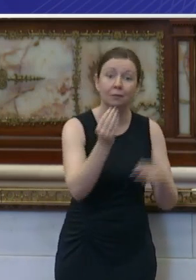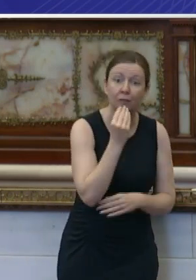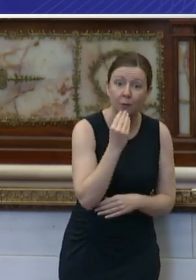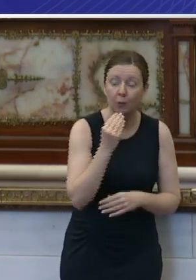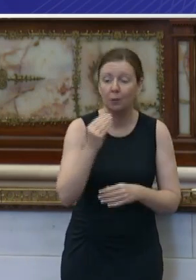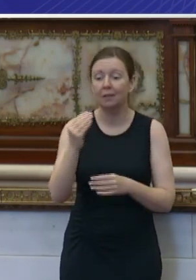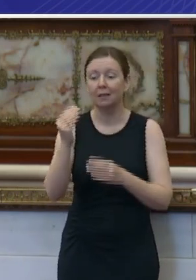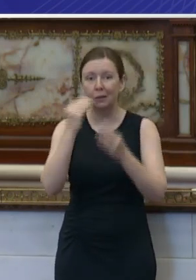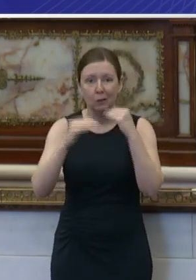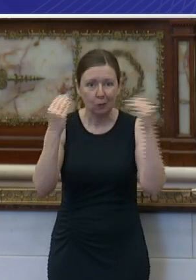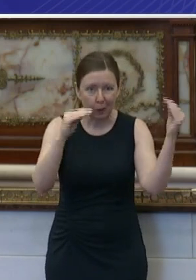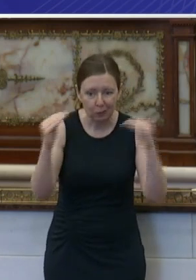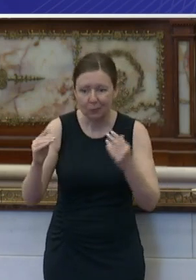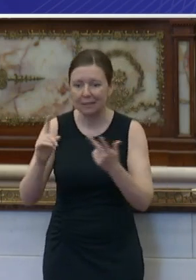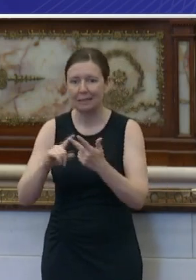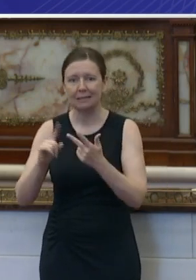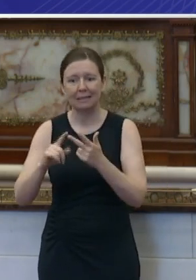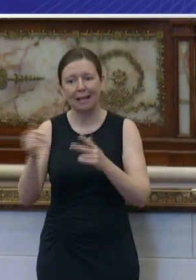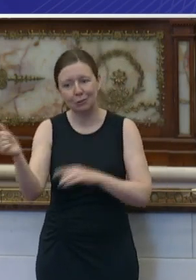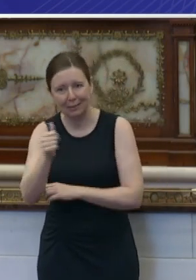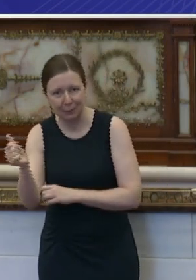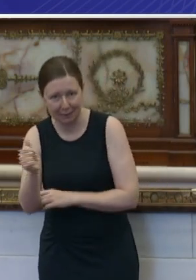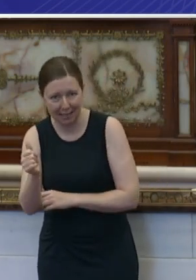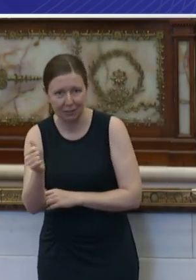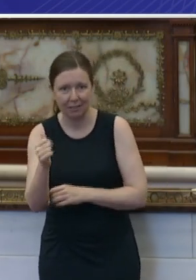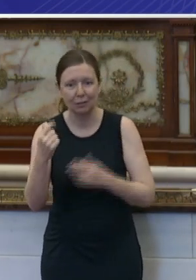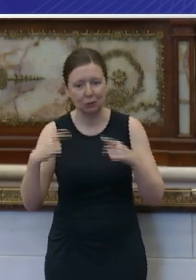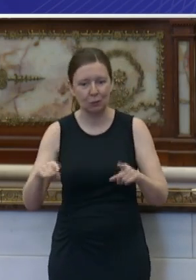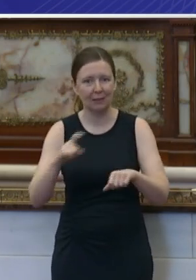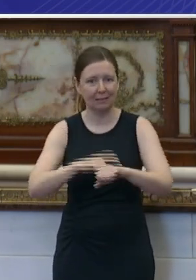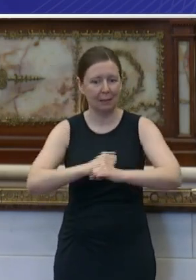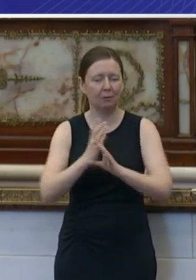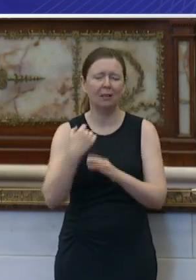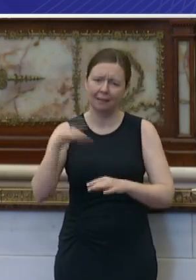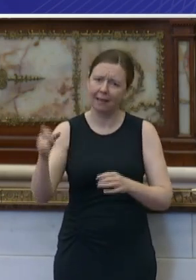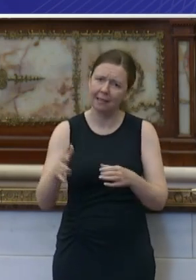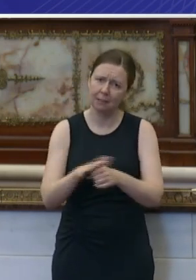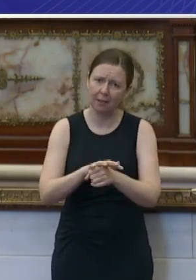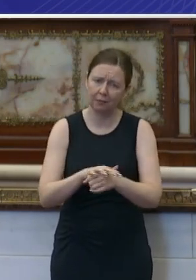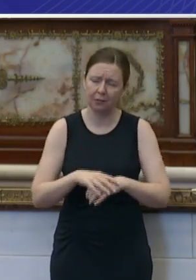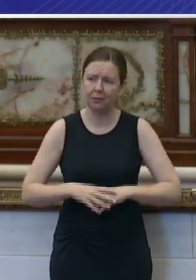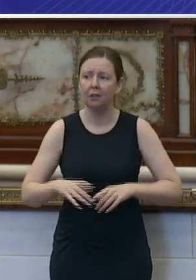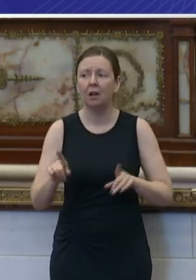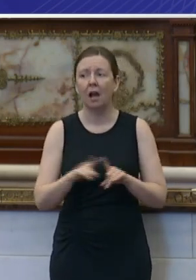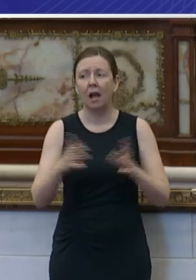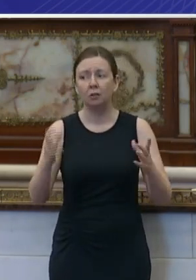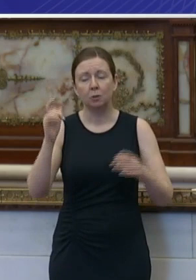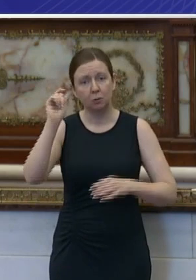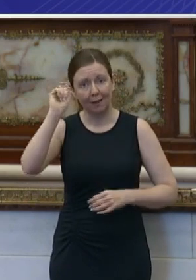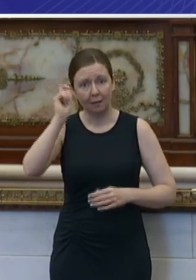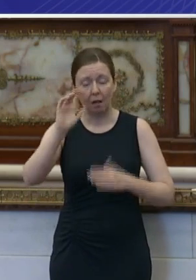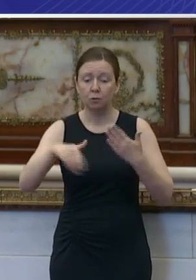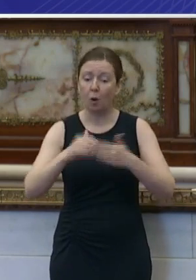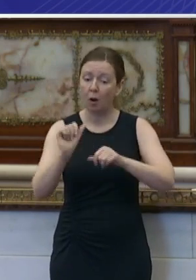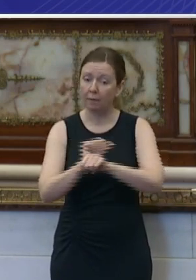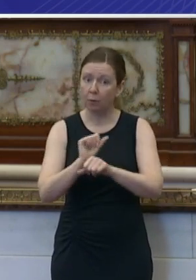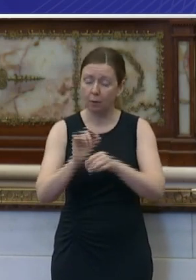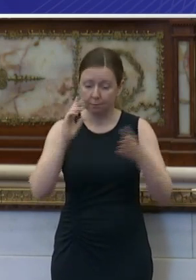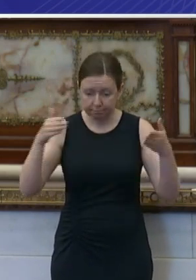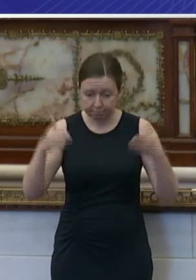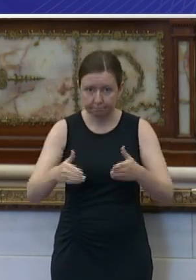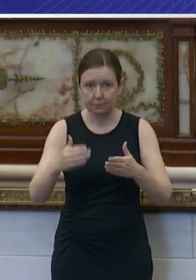groceries, and transportation need in this time of crisis deserve to be covered. I also want to acknowledge all the work that has gone into